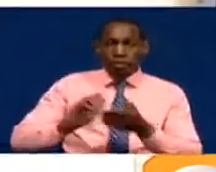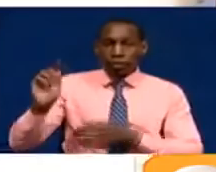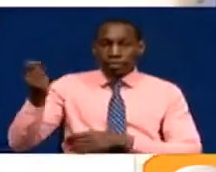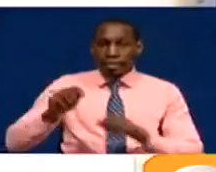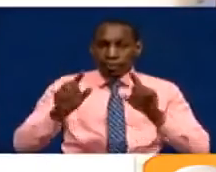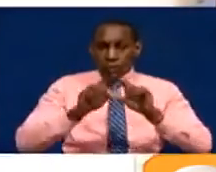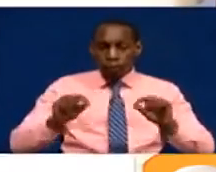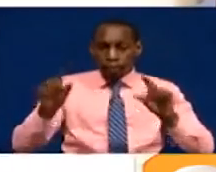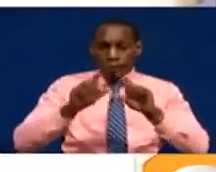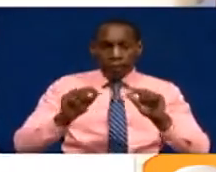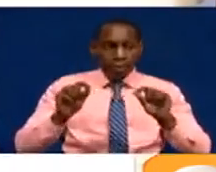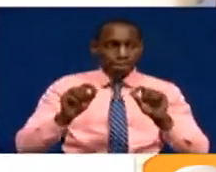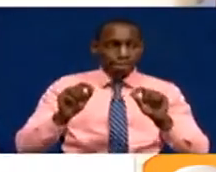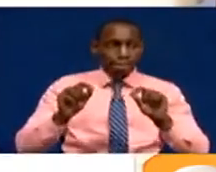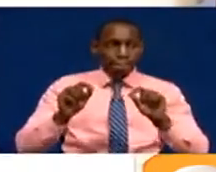statement,